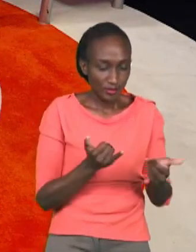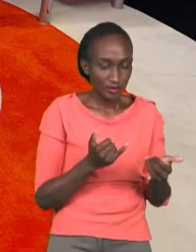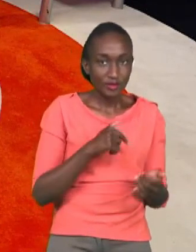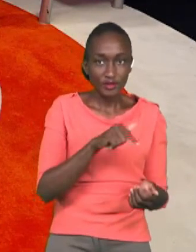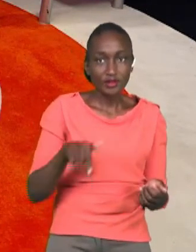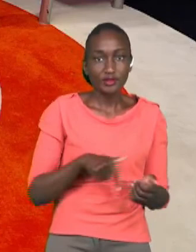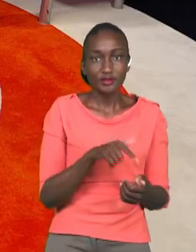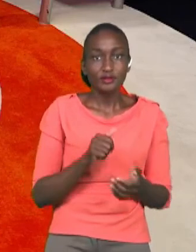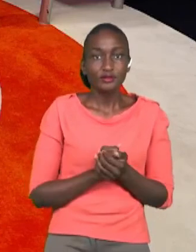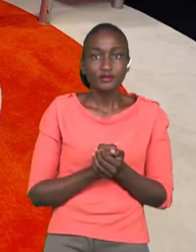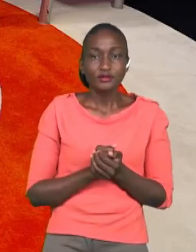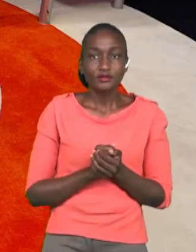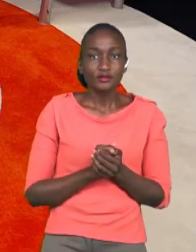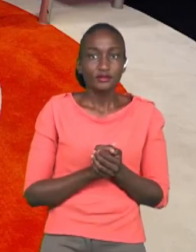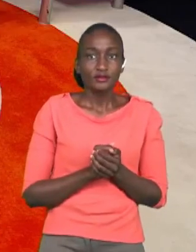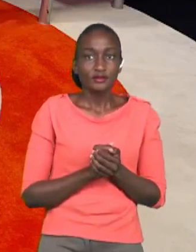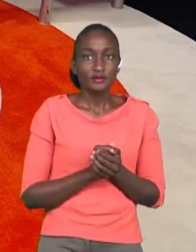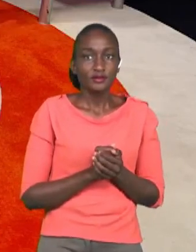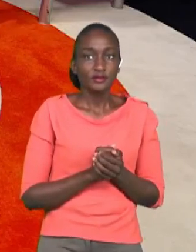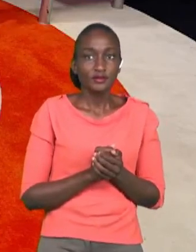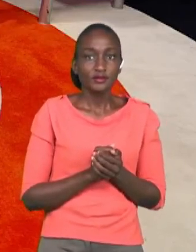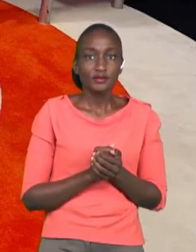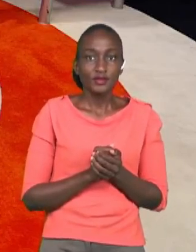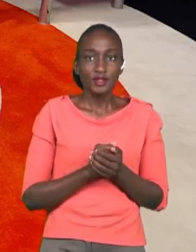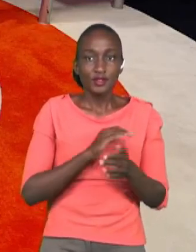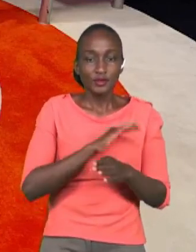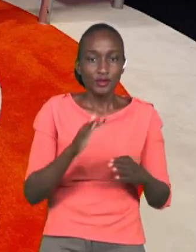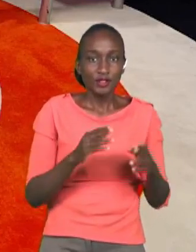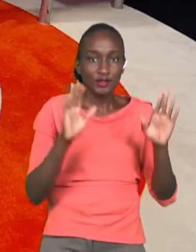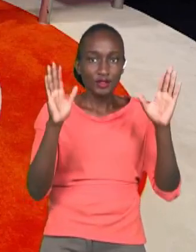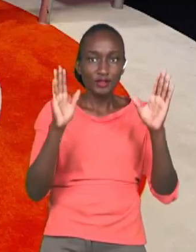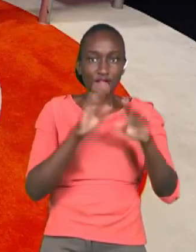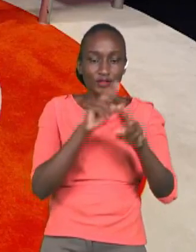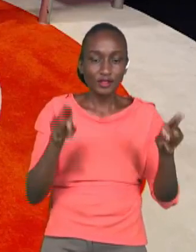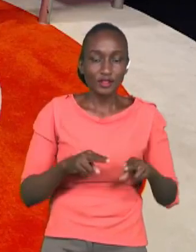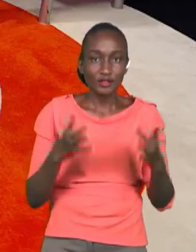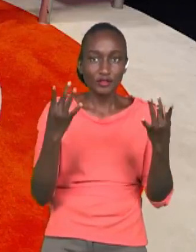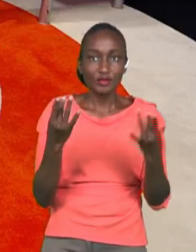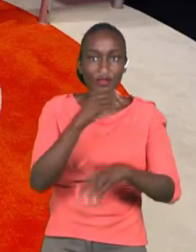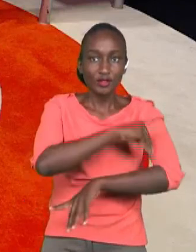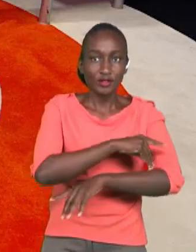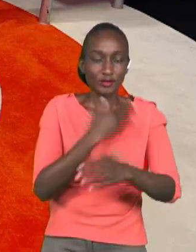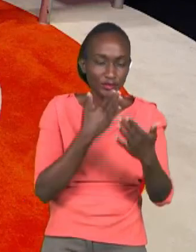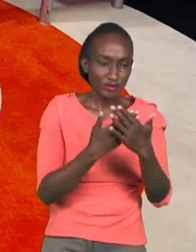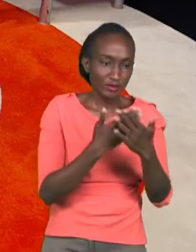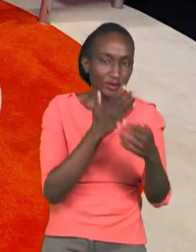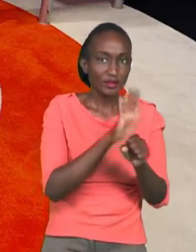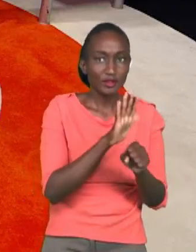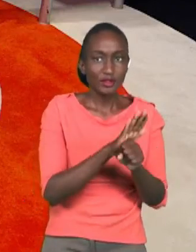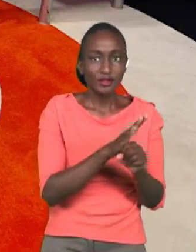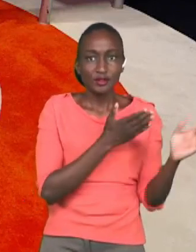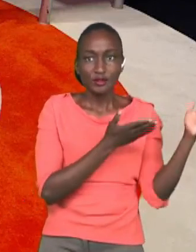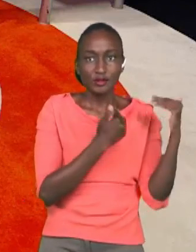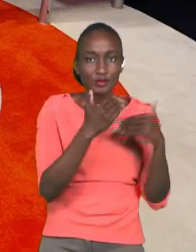that you covered our yes. International Yoga Day at Patni Brotherhood. Yes. Well, we are very thankful to you. And we hope